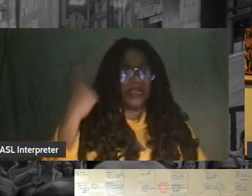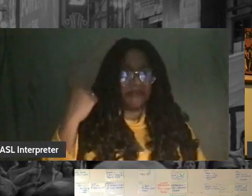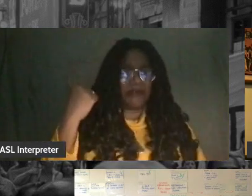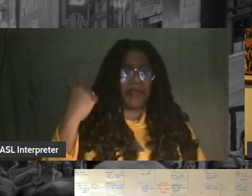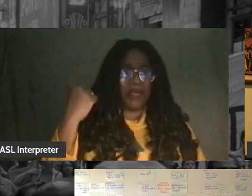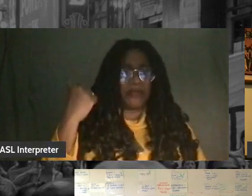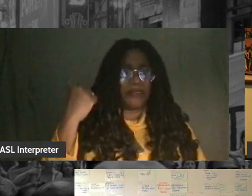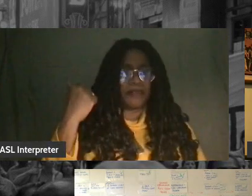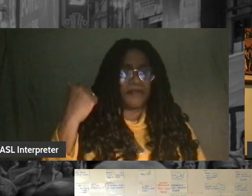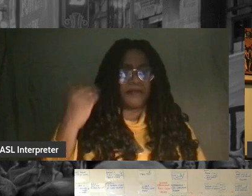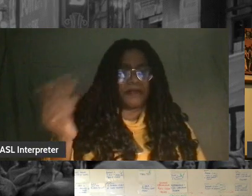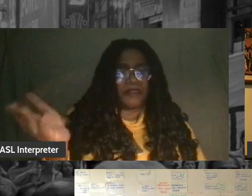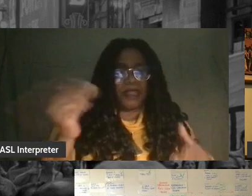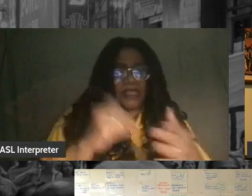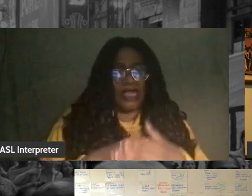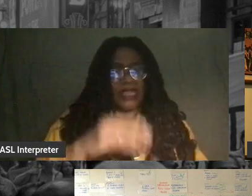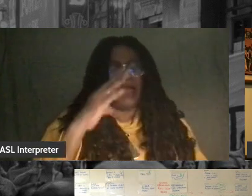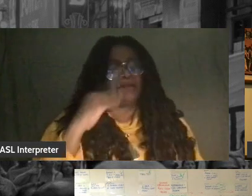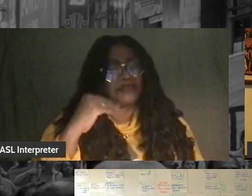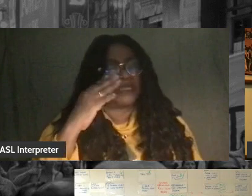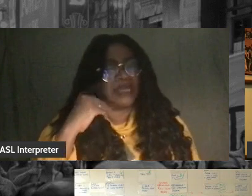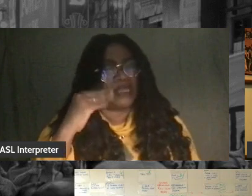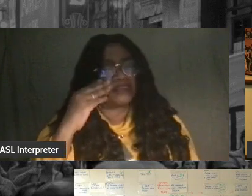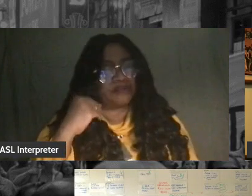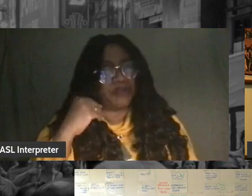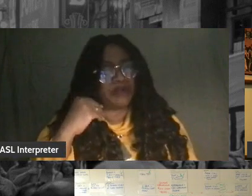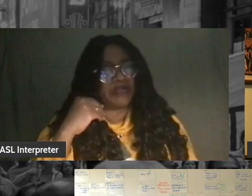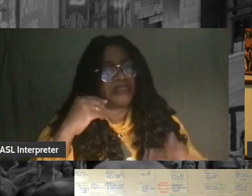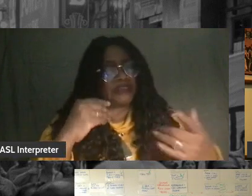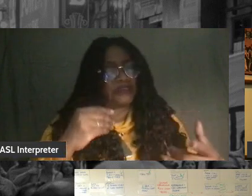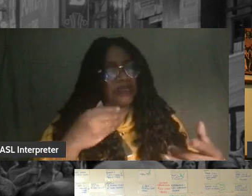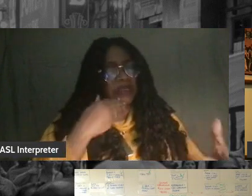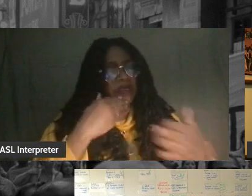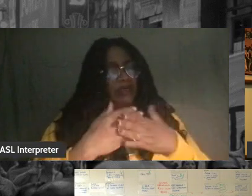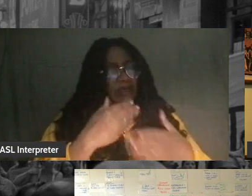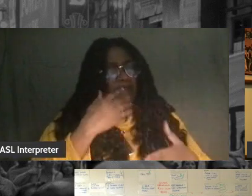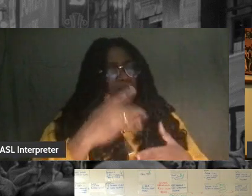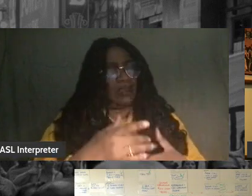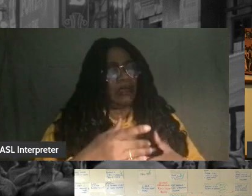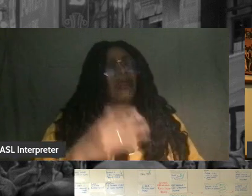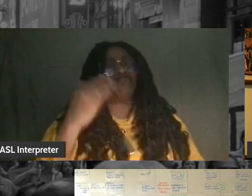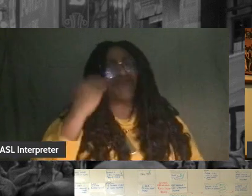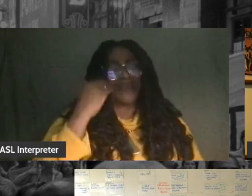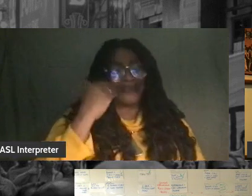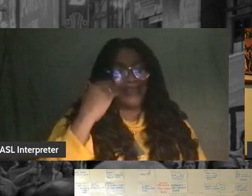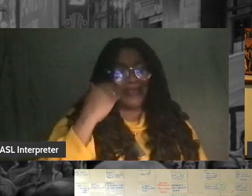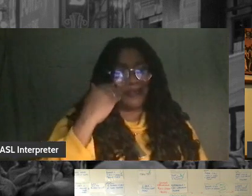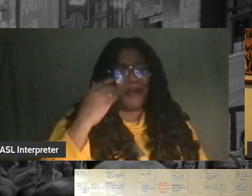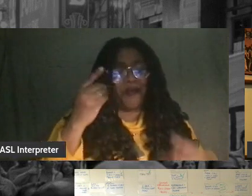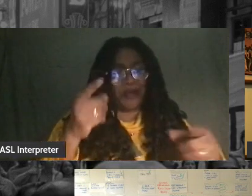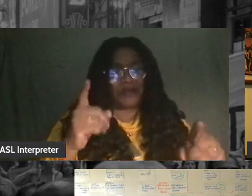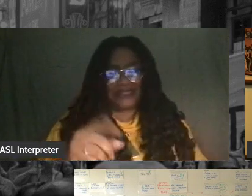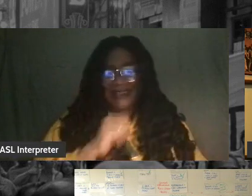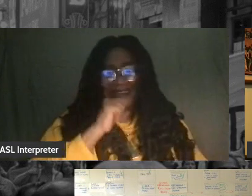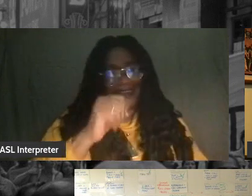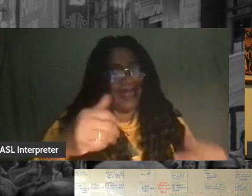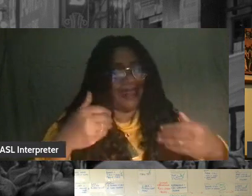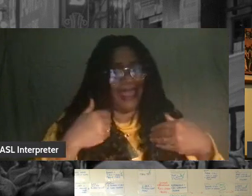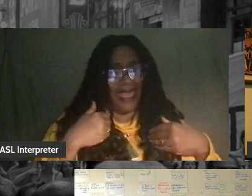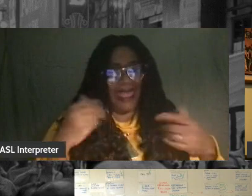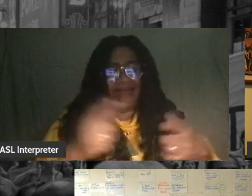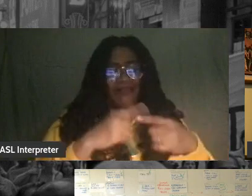And again, I'm sort of experiencing the good fortune of having known what it was like to not have those opportunities and